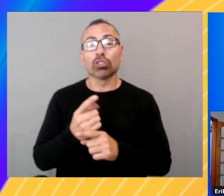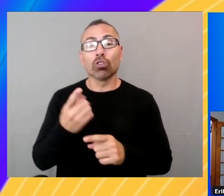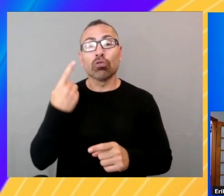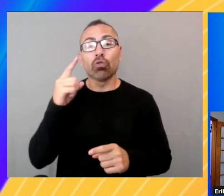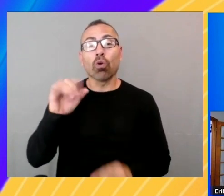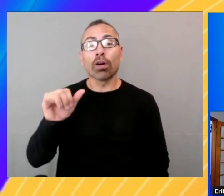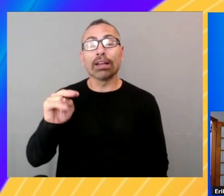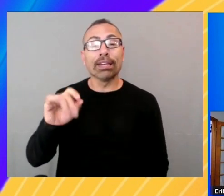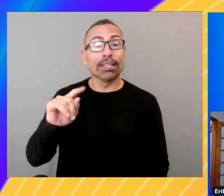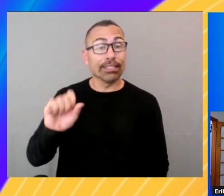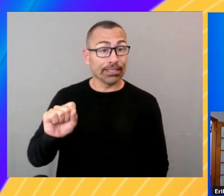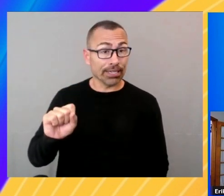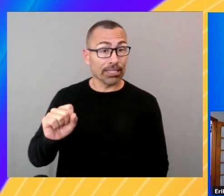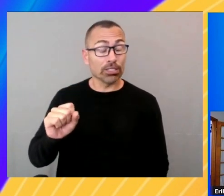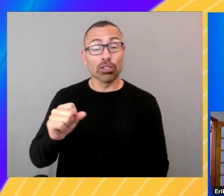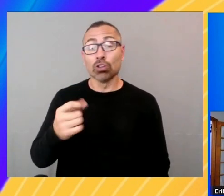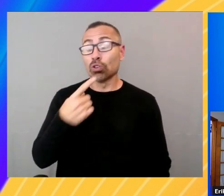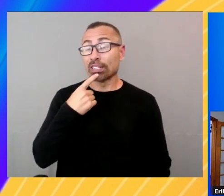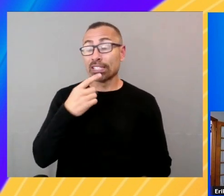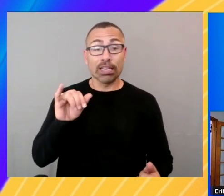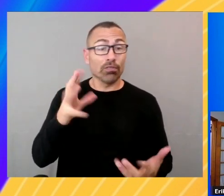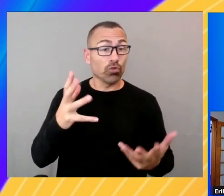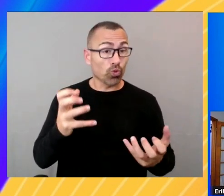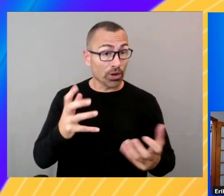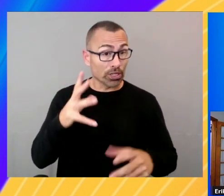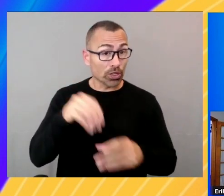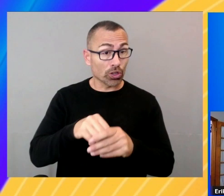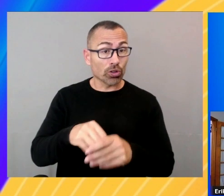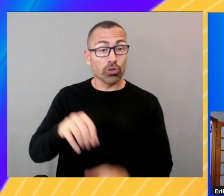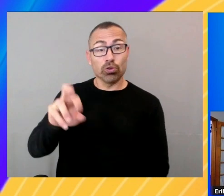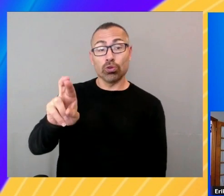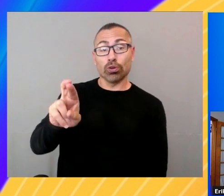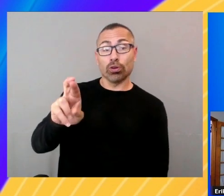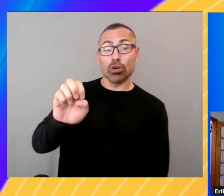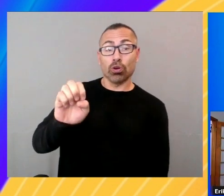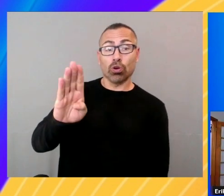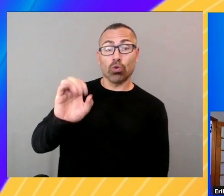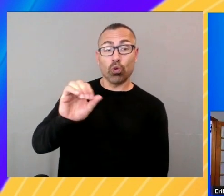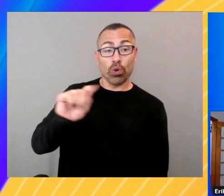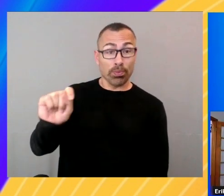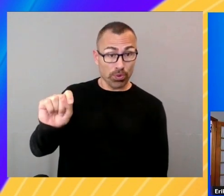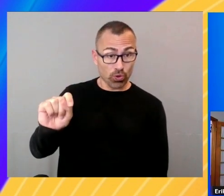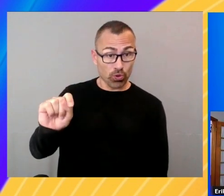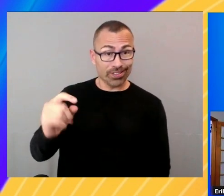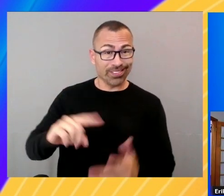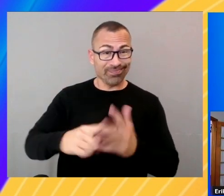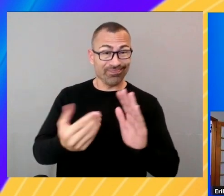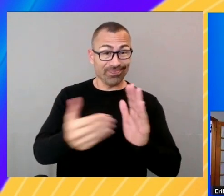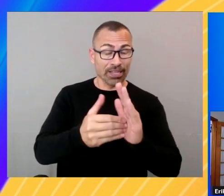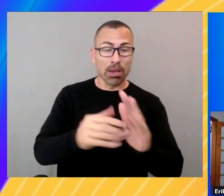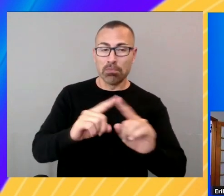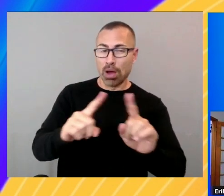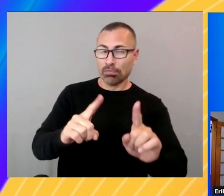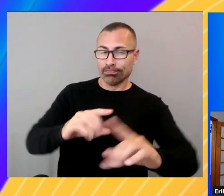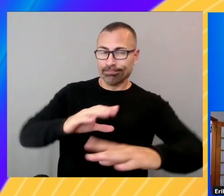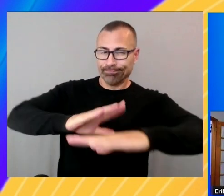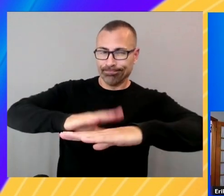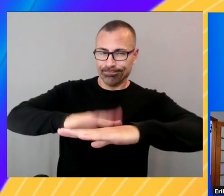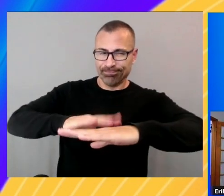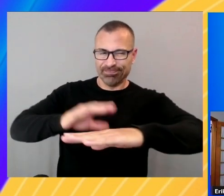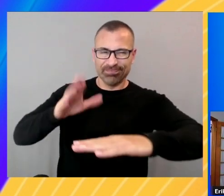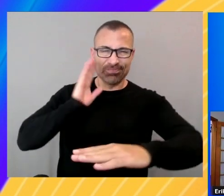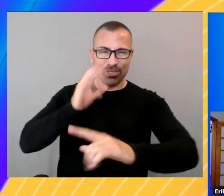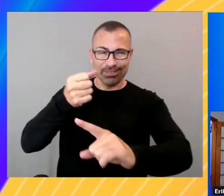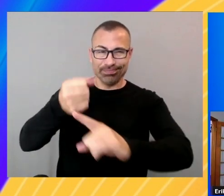reboot. Now, of course, rebooting nodes, can impact service availability, so we do warn you of that. But if you want to go ahead and